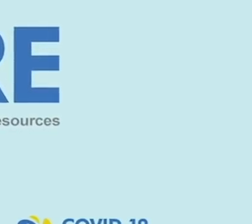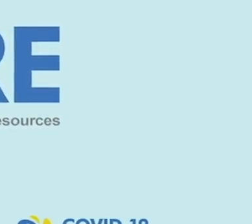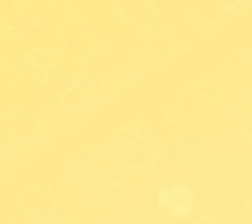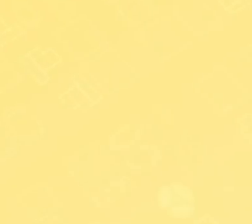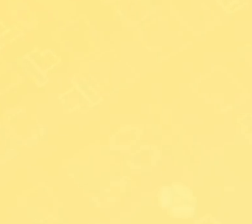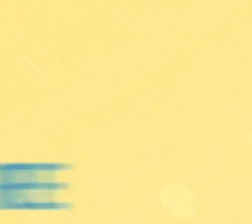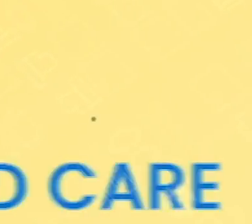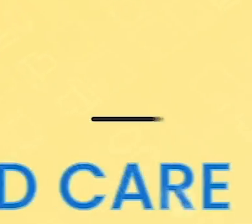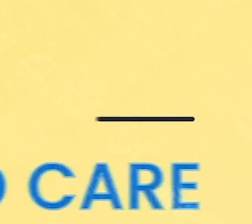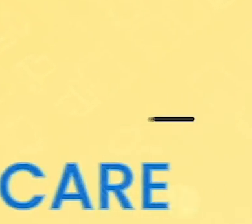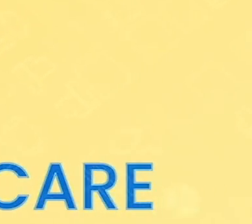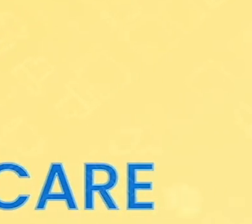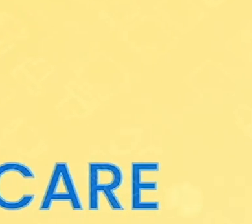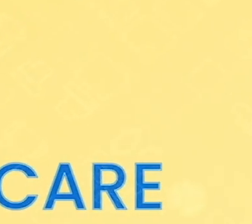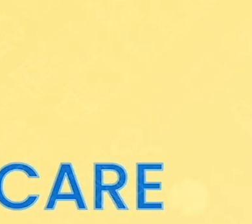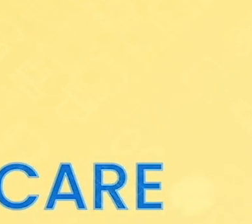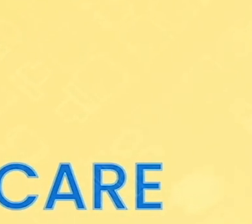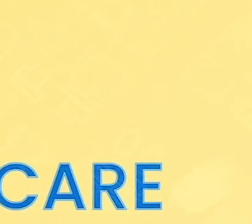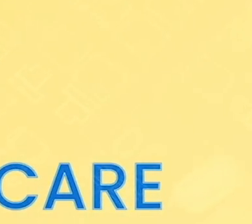fallout.